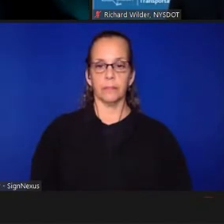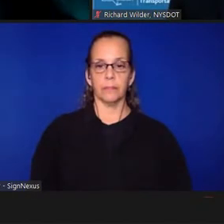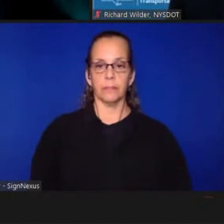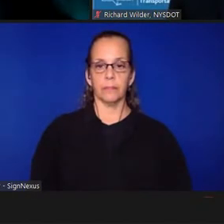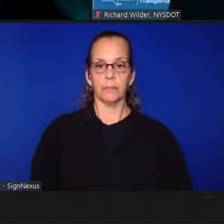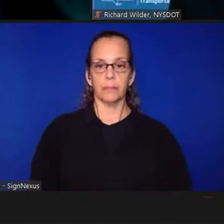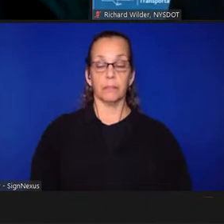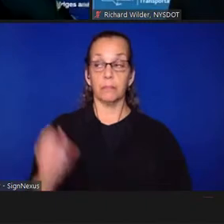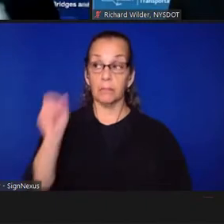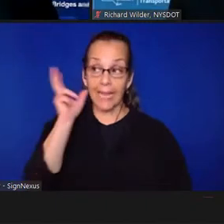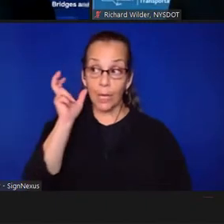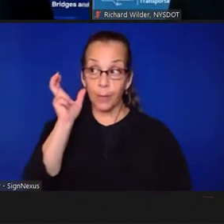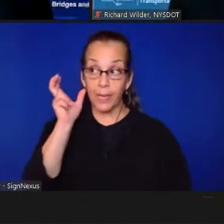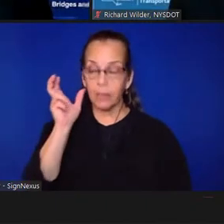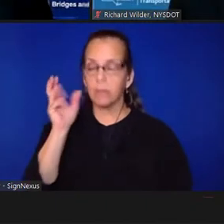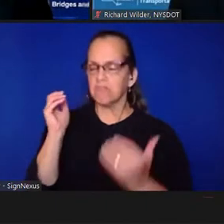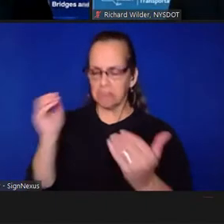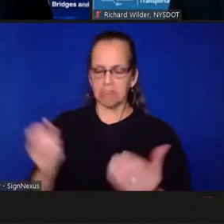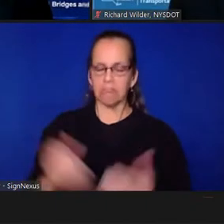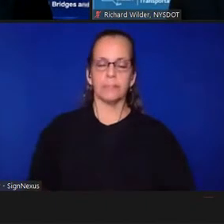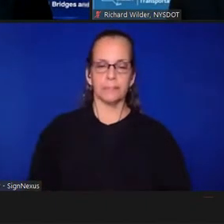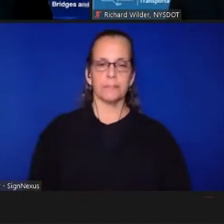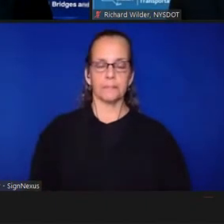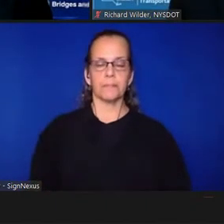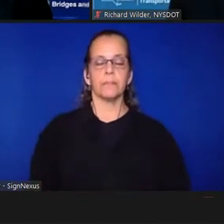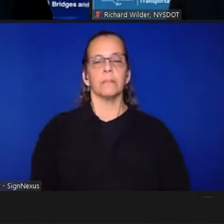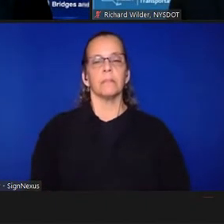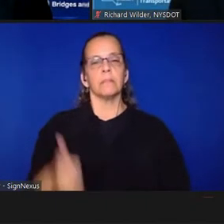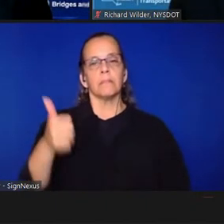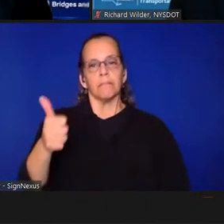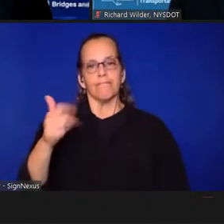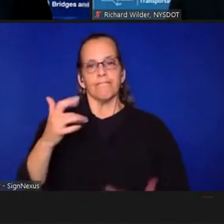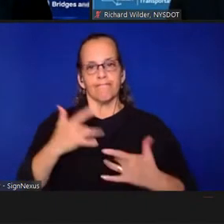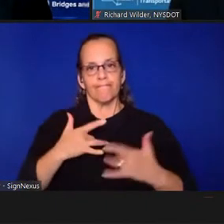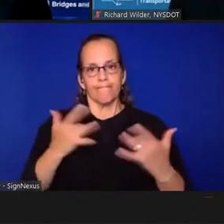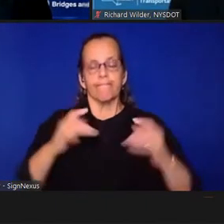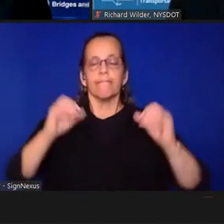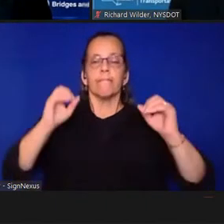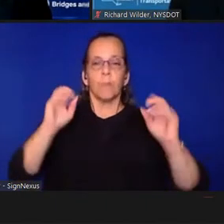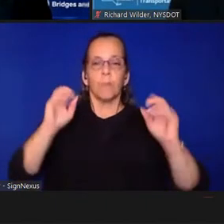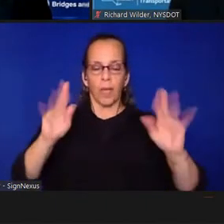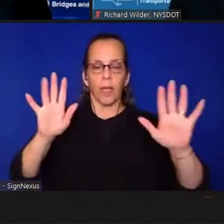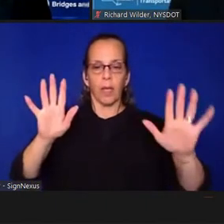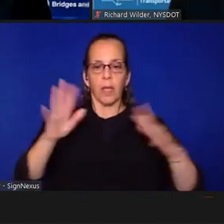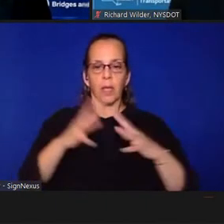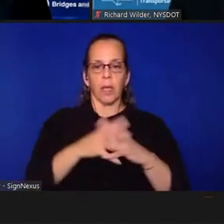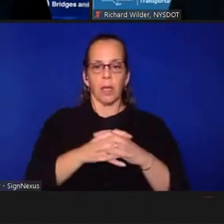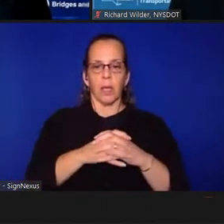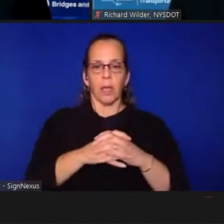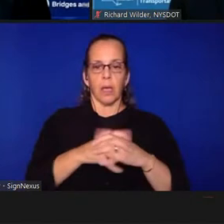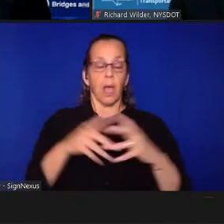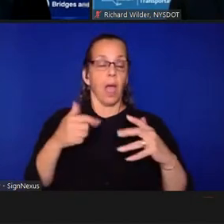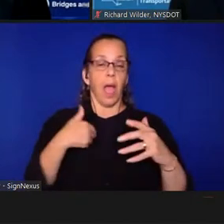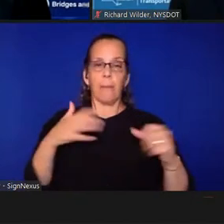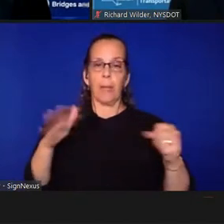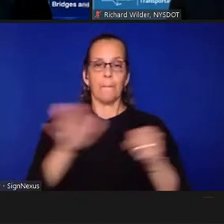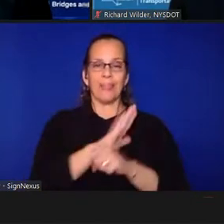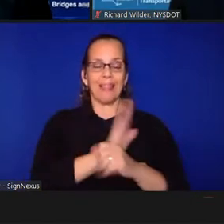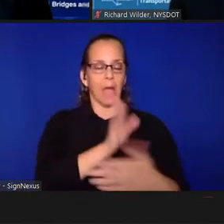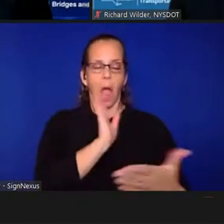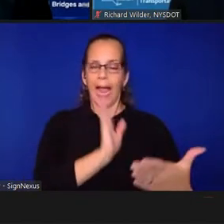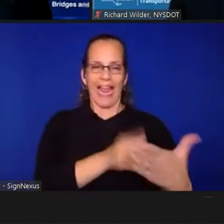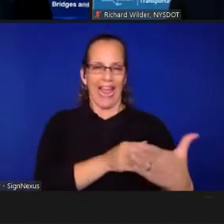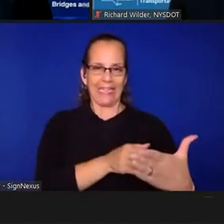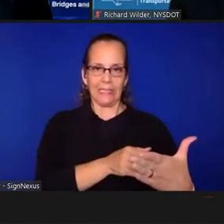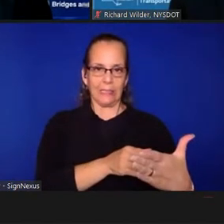can you hear me yes we can excellent how are you um I have a I'm completely against the congestion charging for a